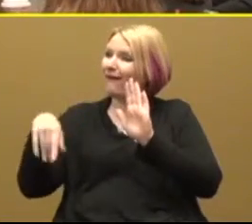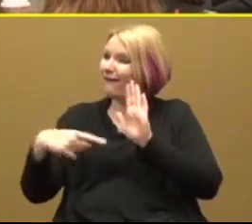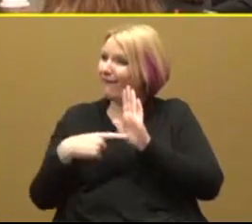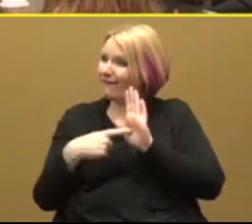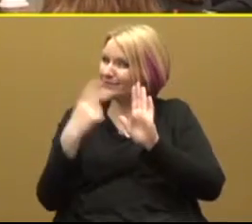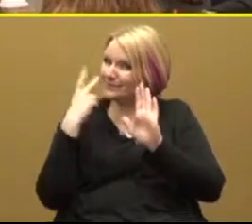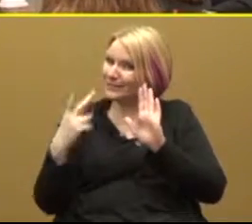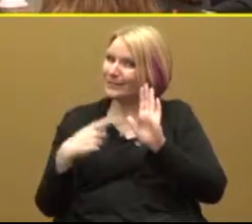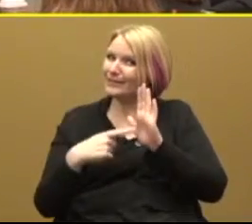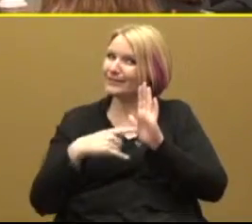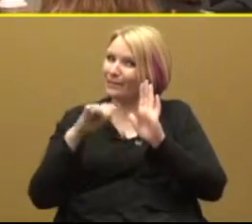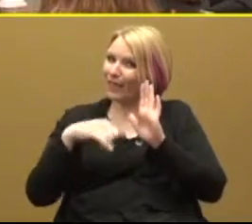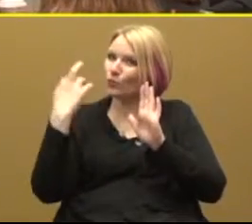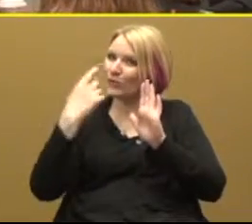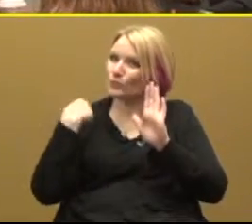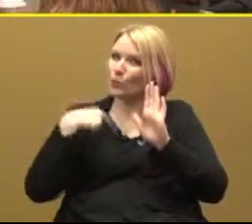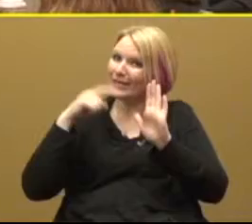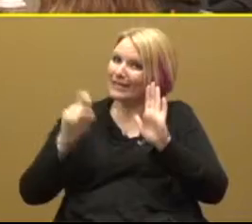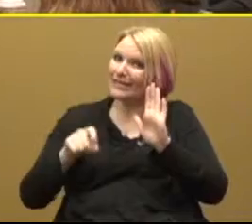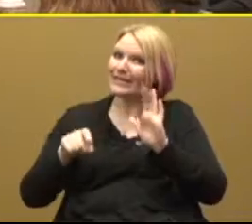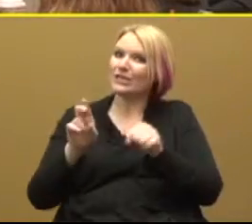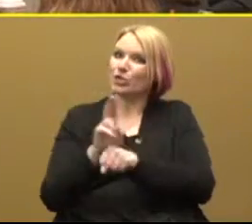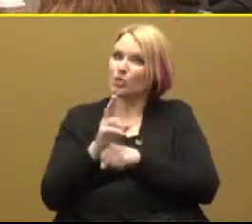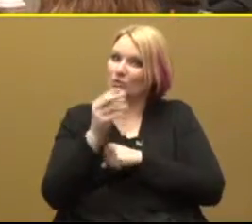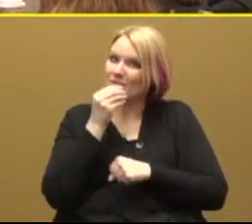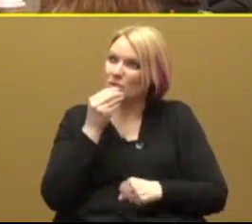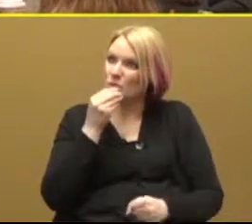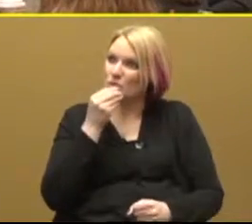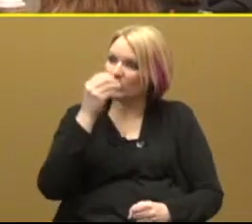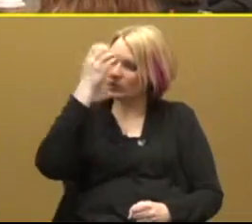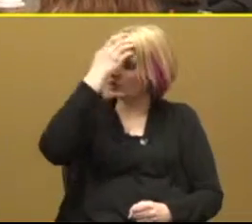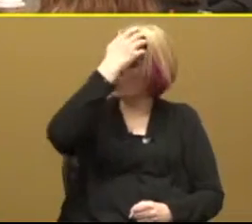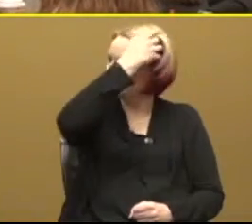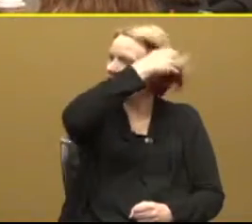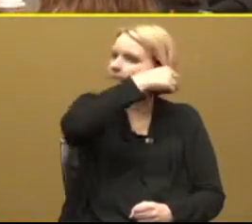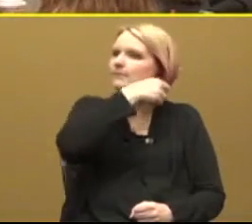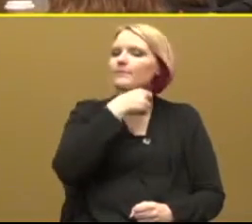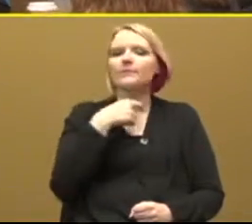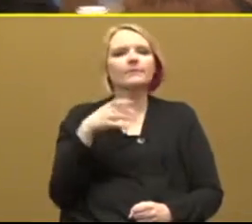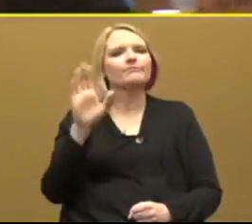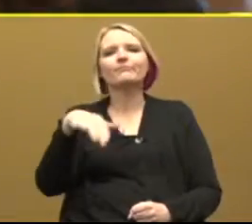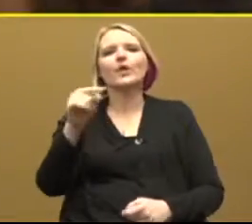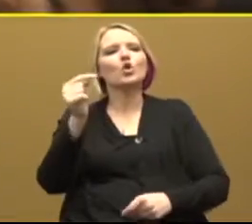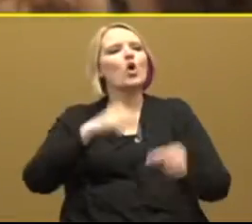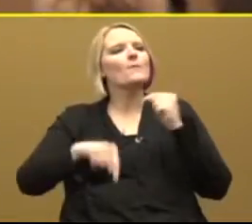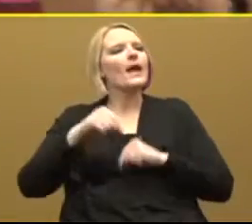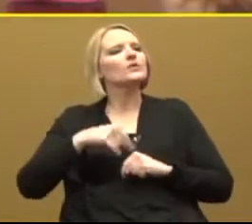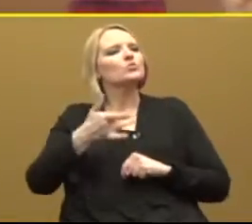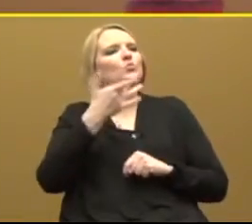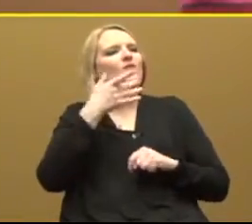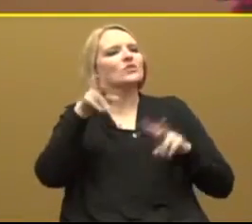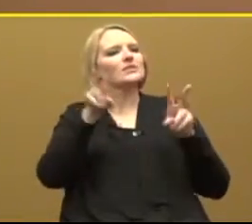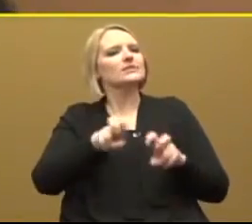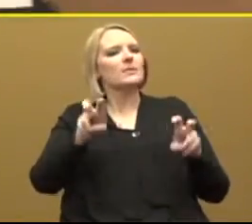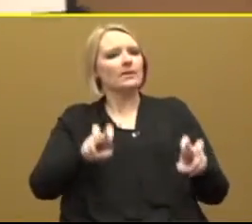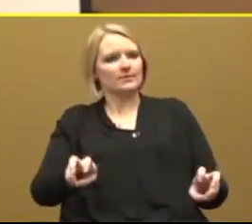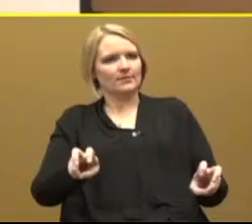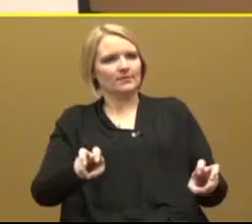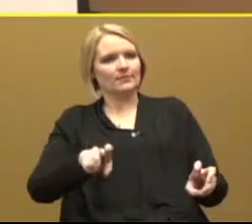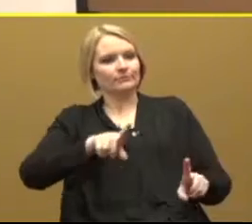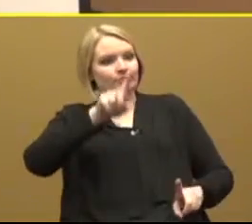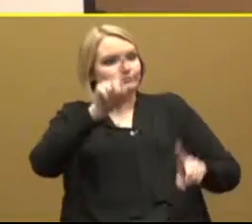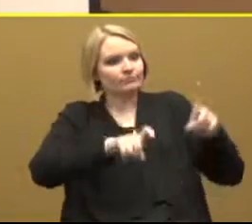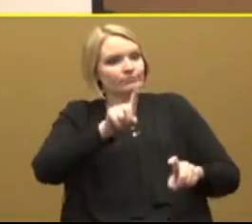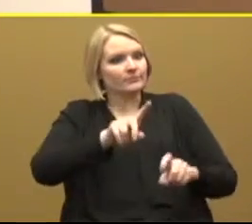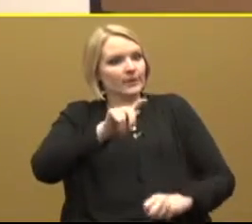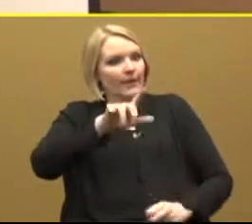to say, this is why we need to use food? I really think you go back to your preference assessment. You take